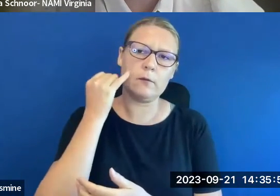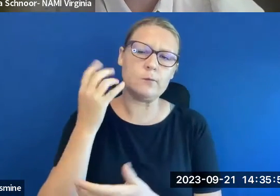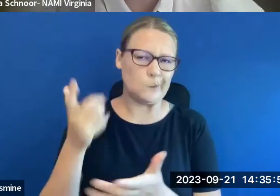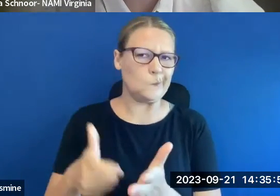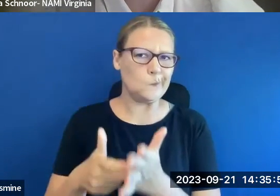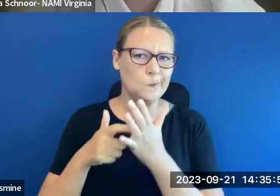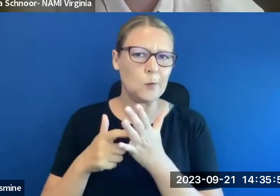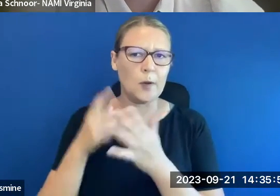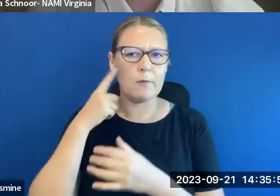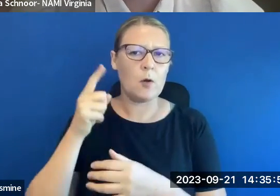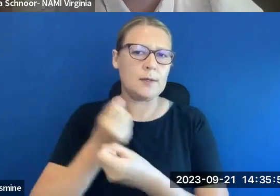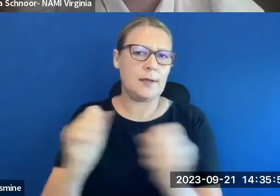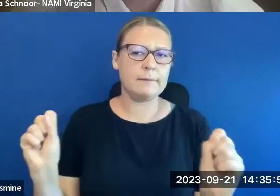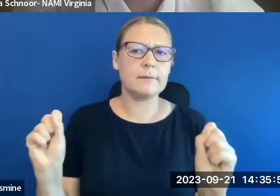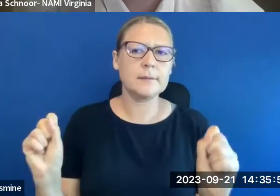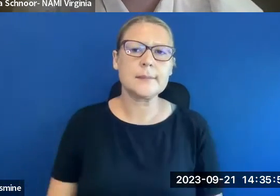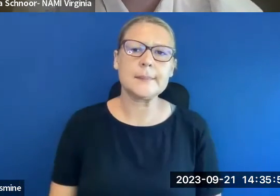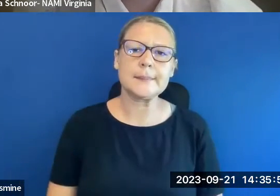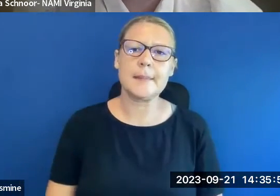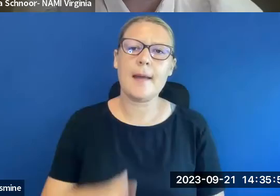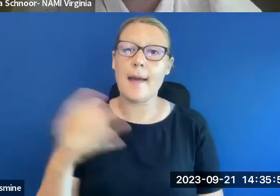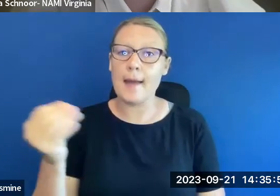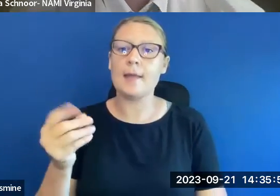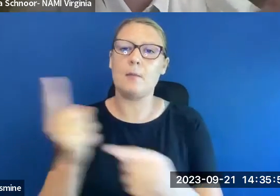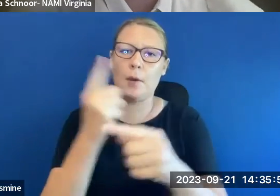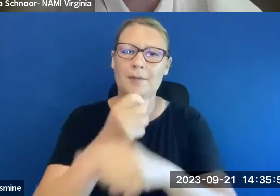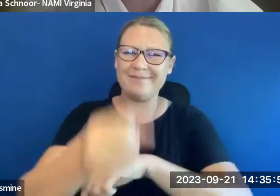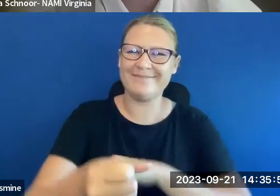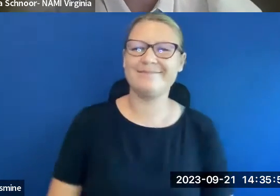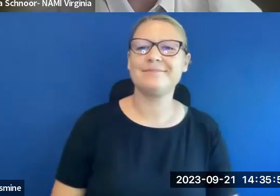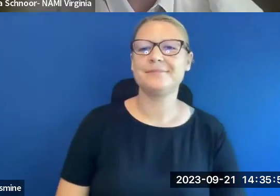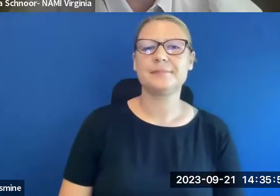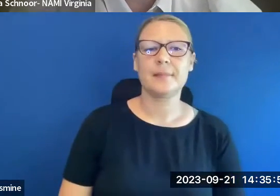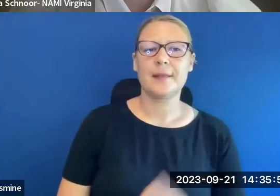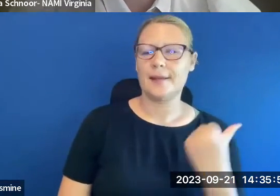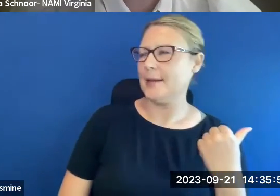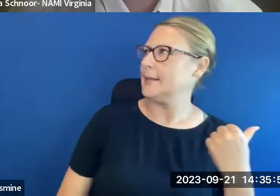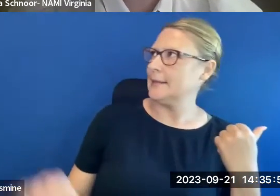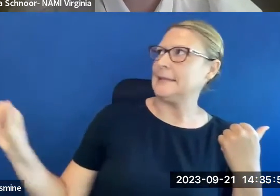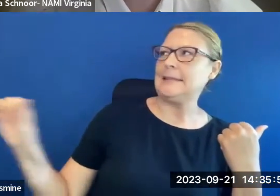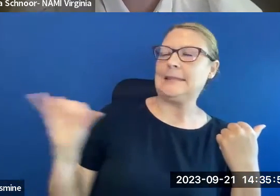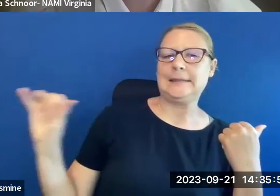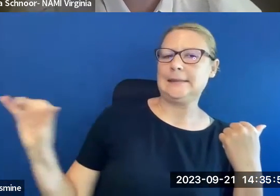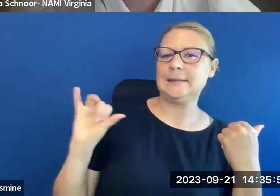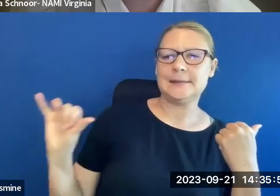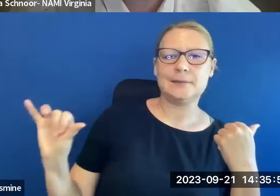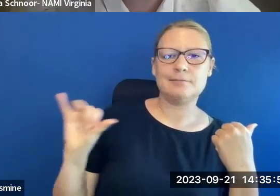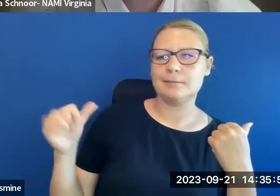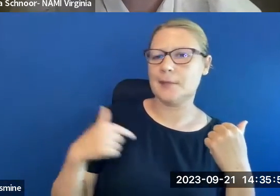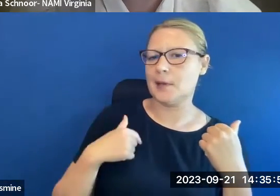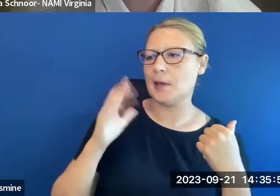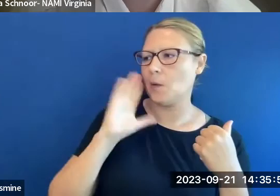So that sounds exactly like what I was going to say, in terms of being potentially useful in